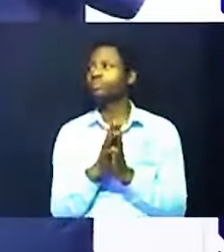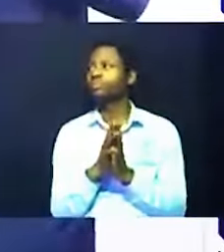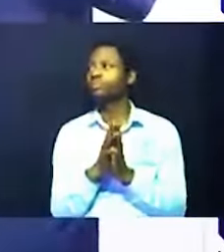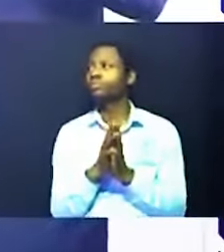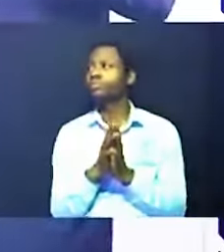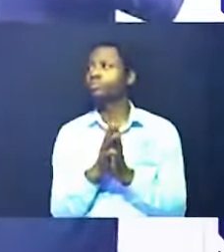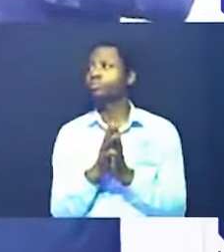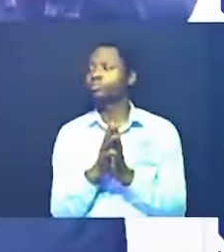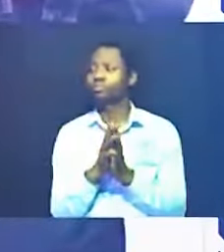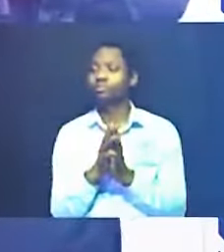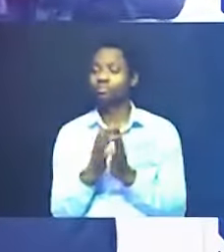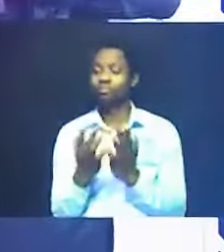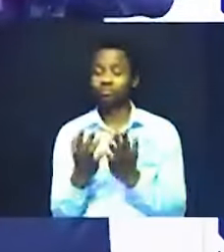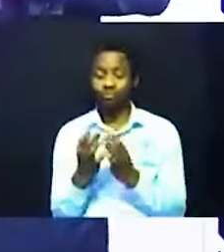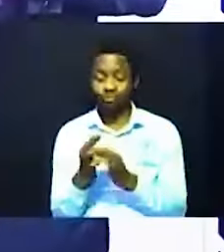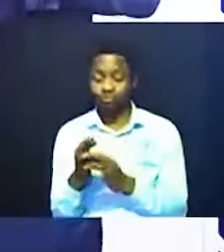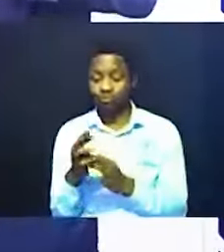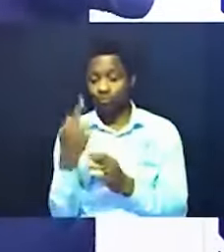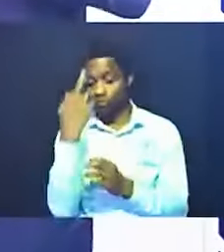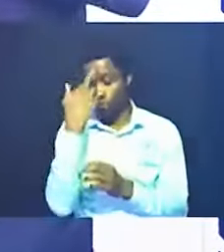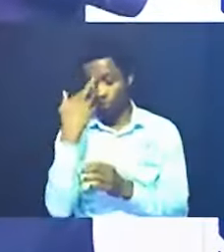way Romans